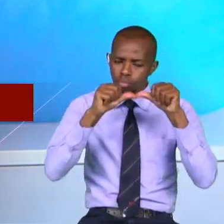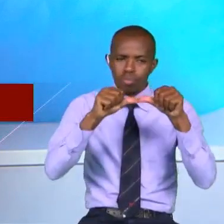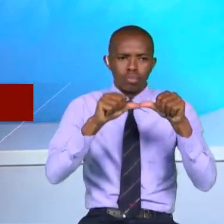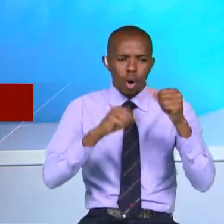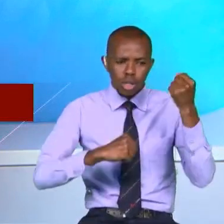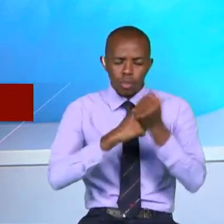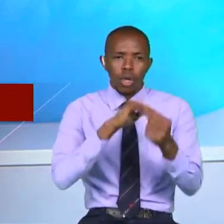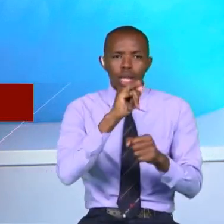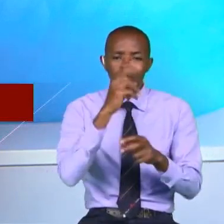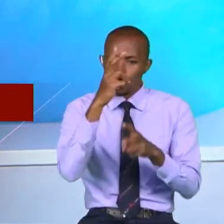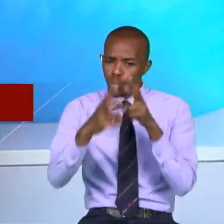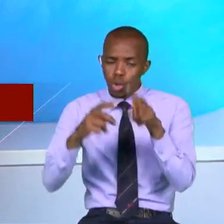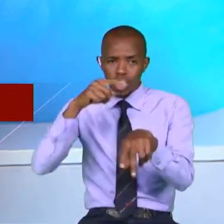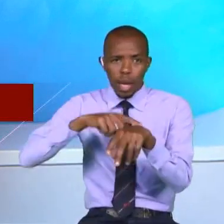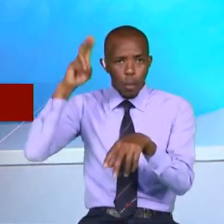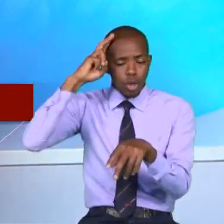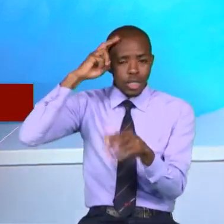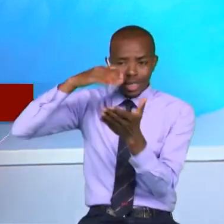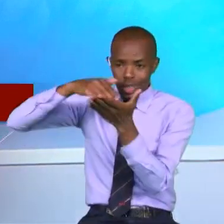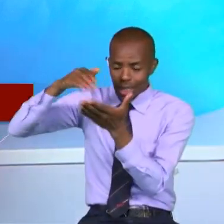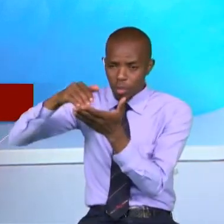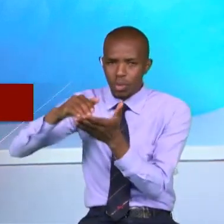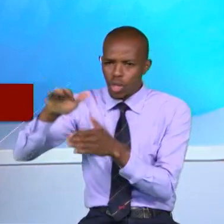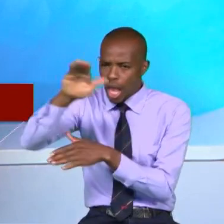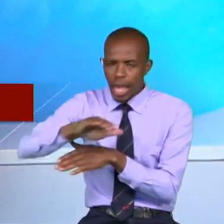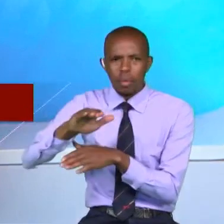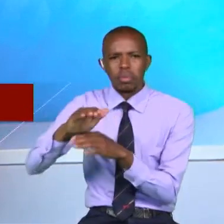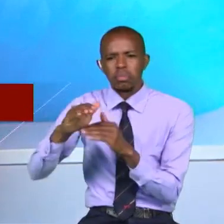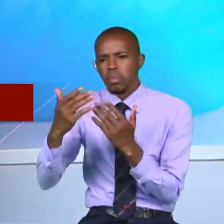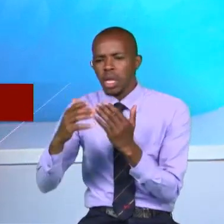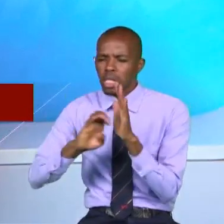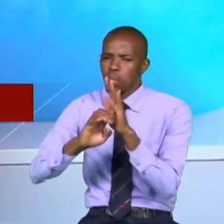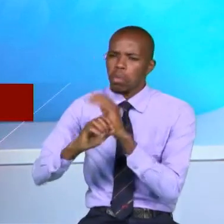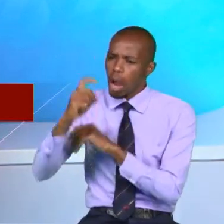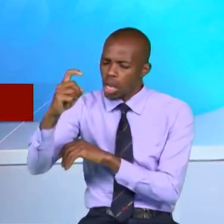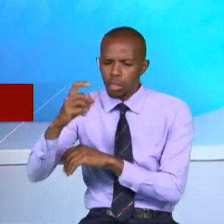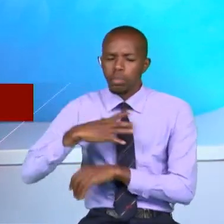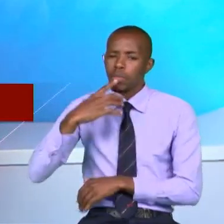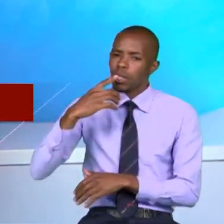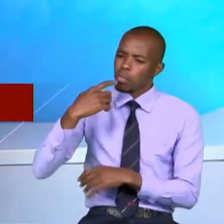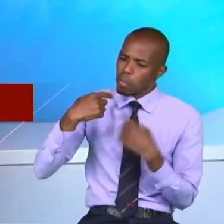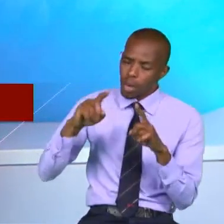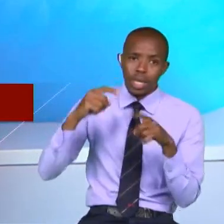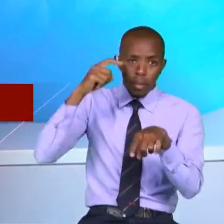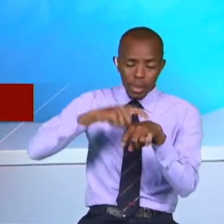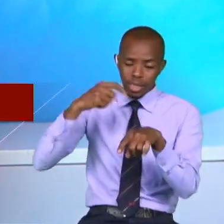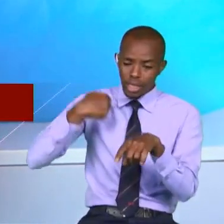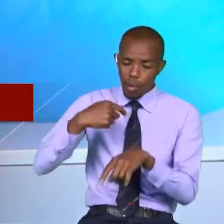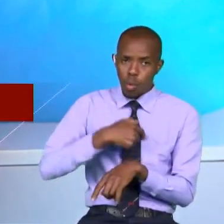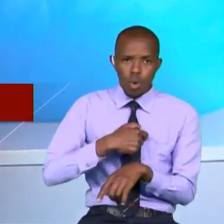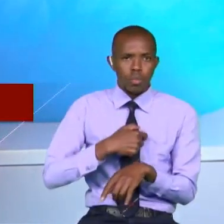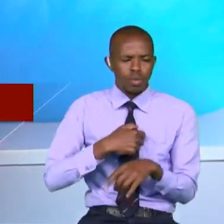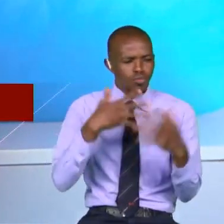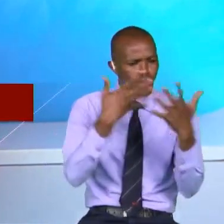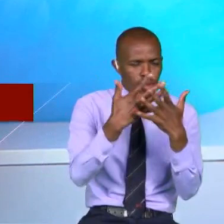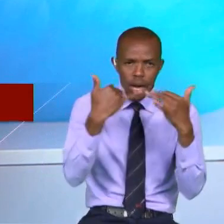in 2022, when the police will be deployed in place X, some people will be saying, but when we were being hunted, like right